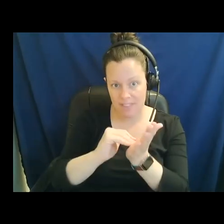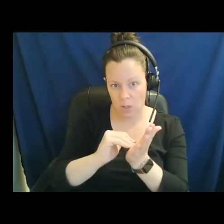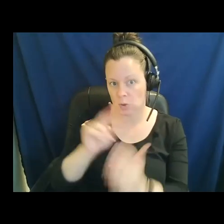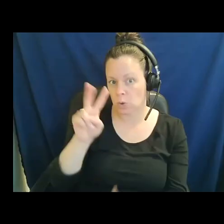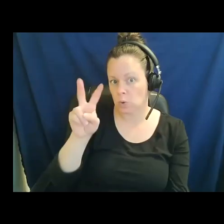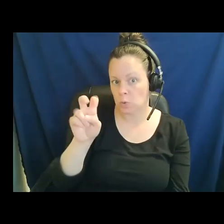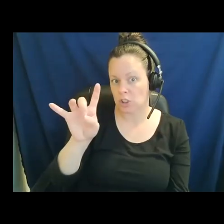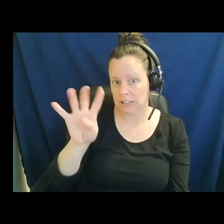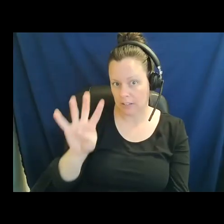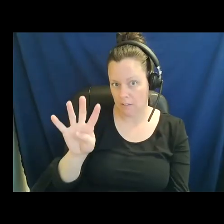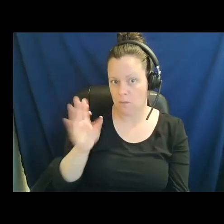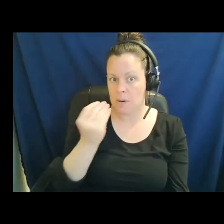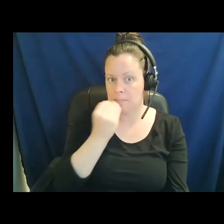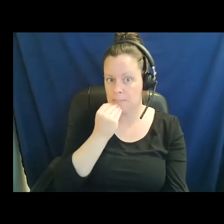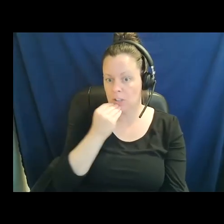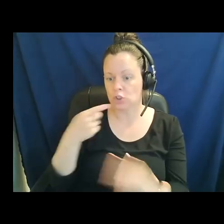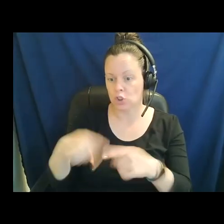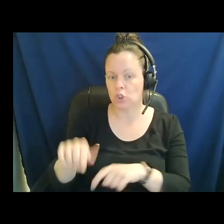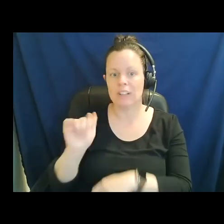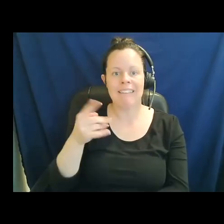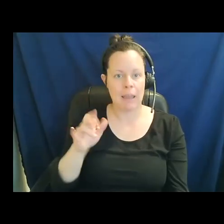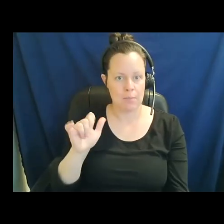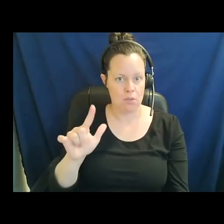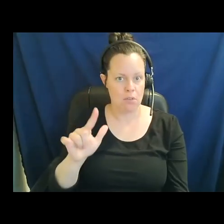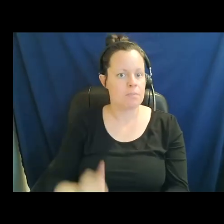1,825,284 meals in the month of April.